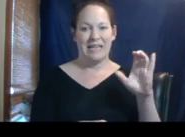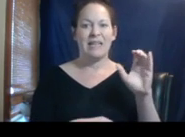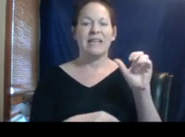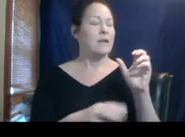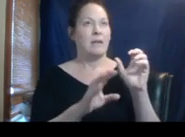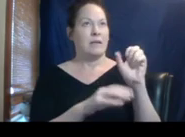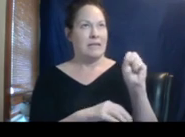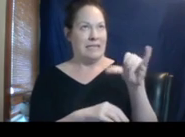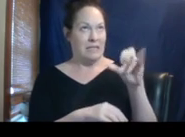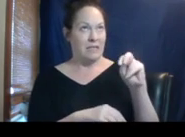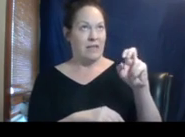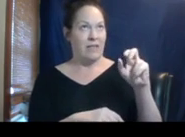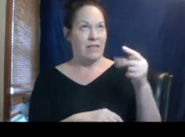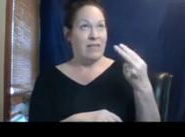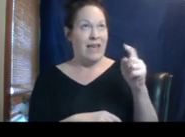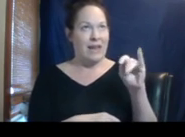where